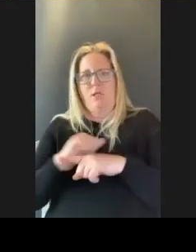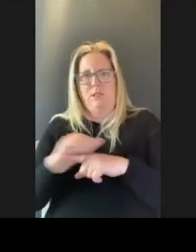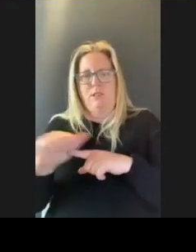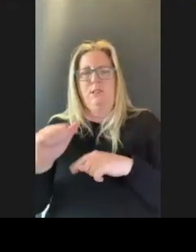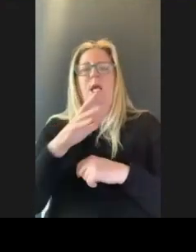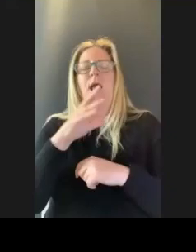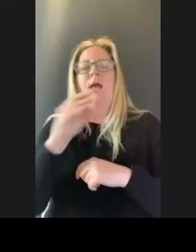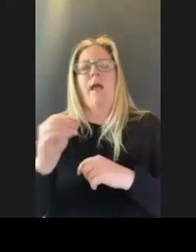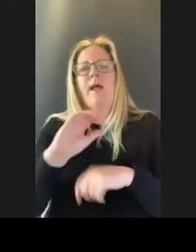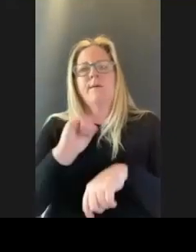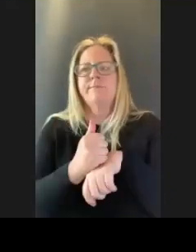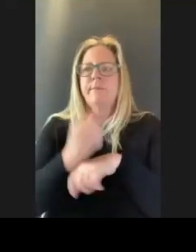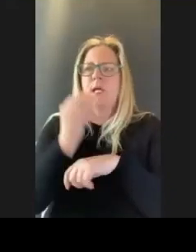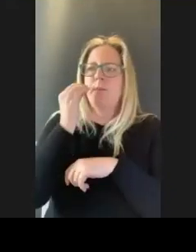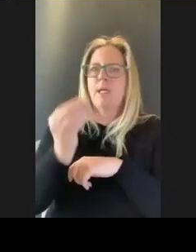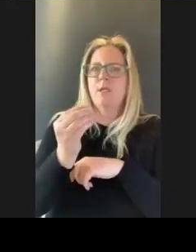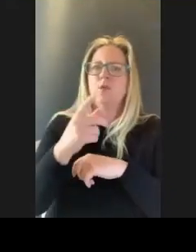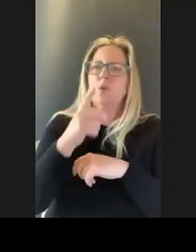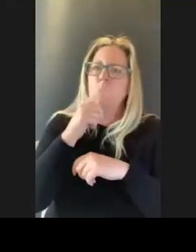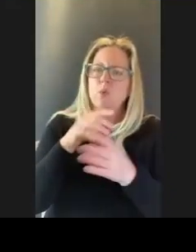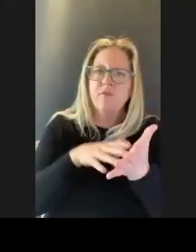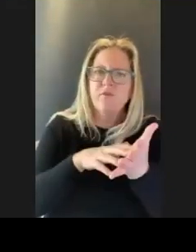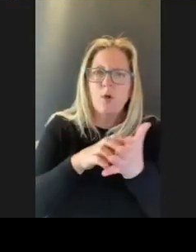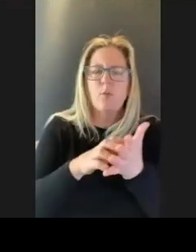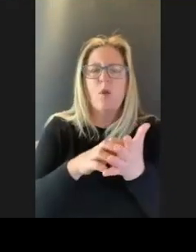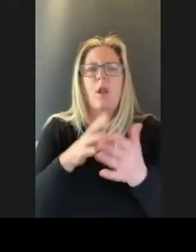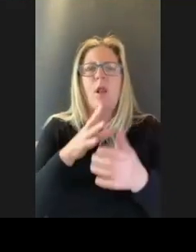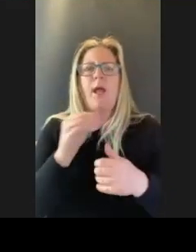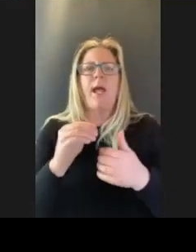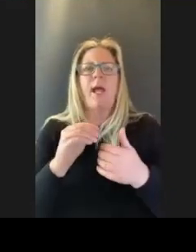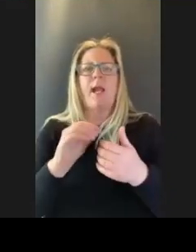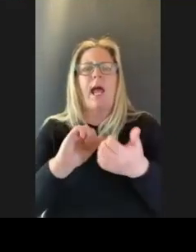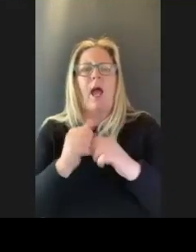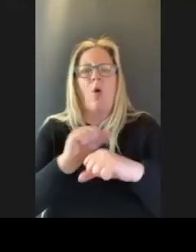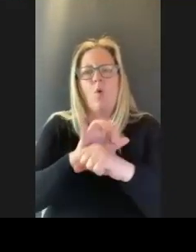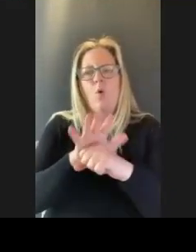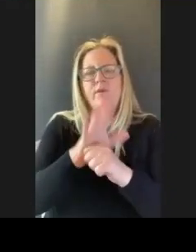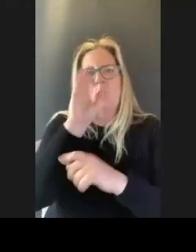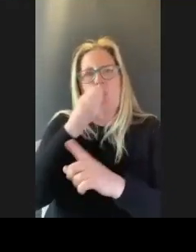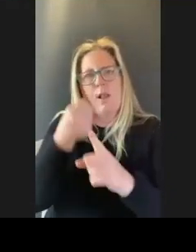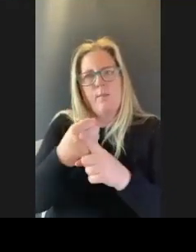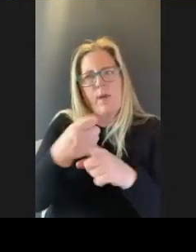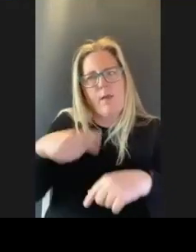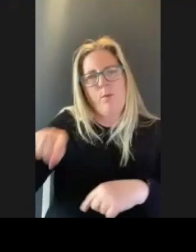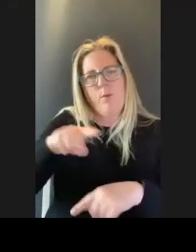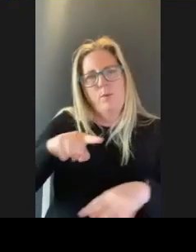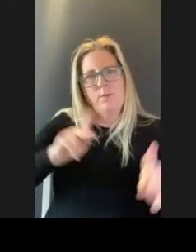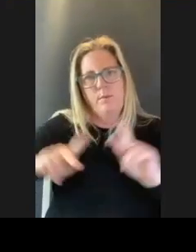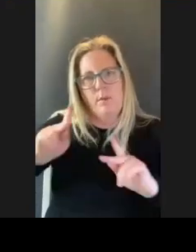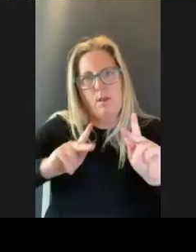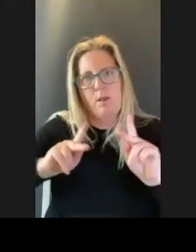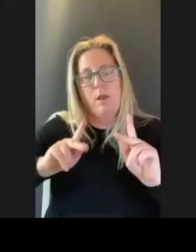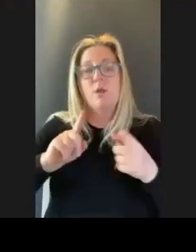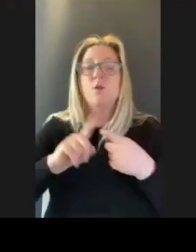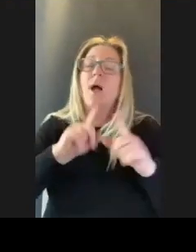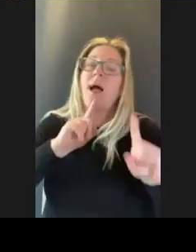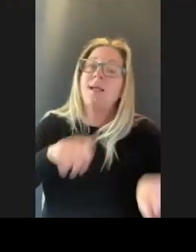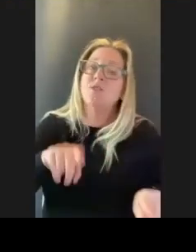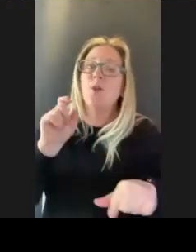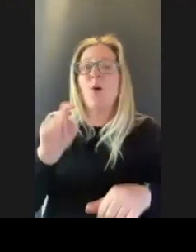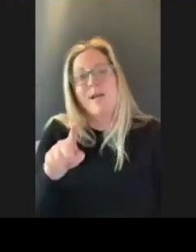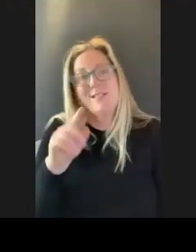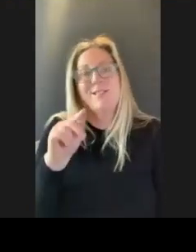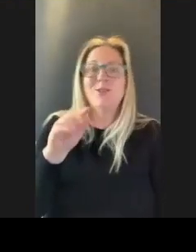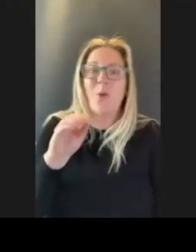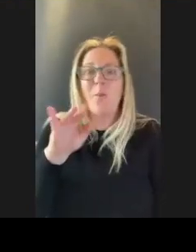who are vulnerable to the overall impact of COVID-19. So to answer your question, Tobias,